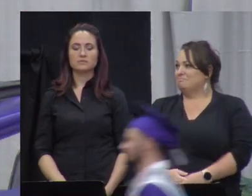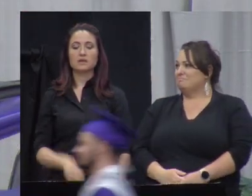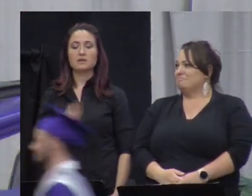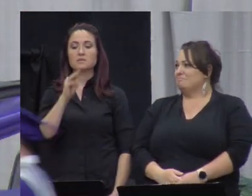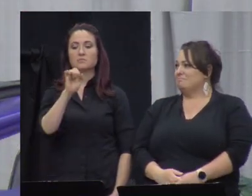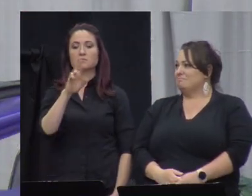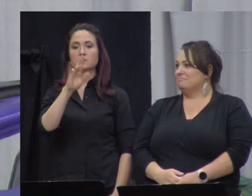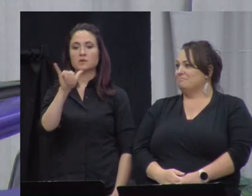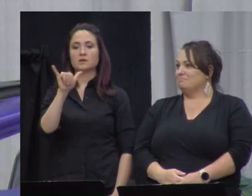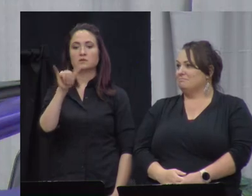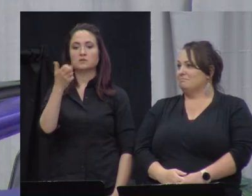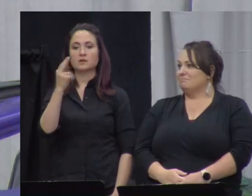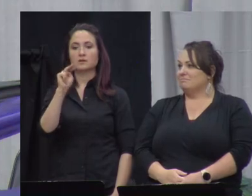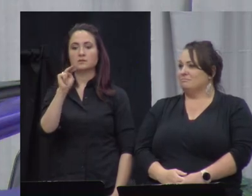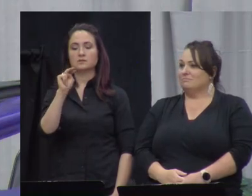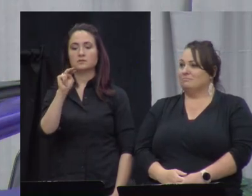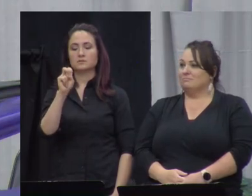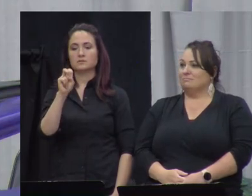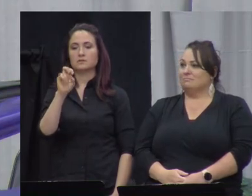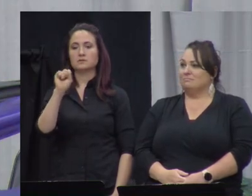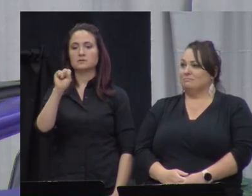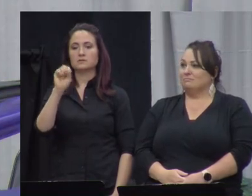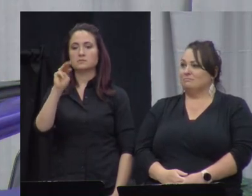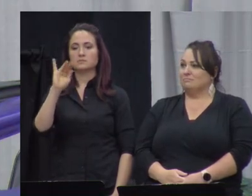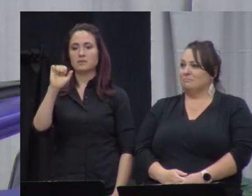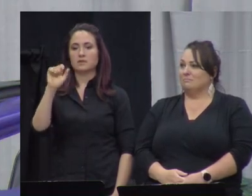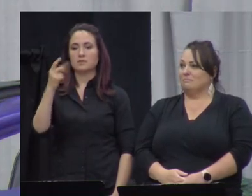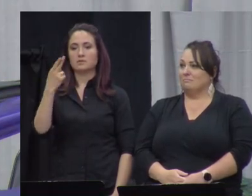Mary Jane Smith.